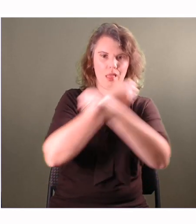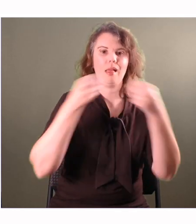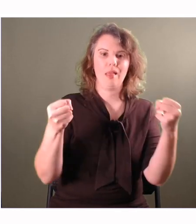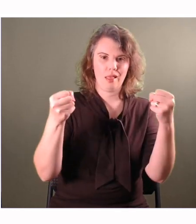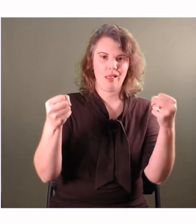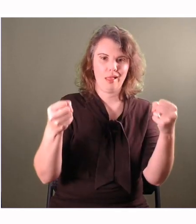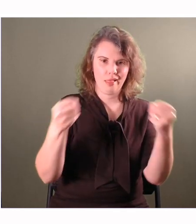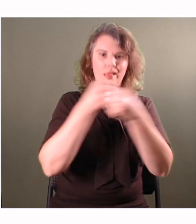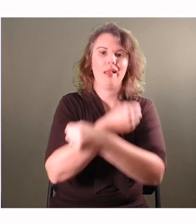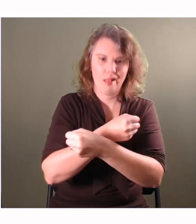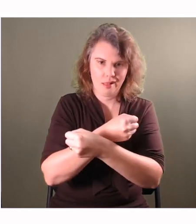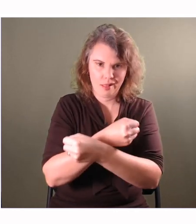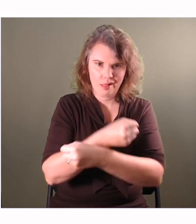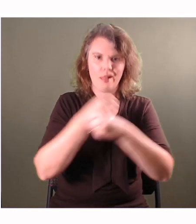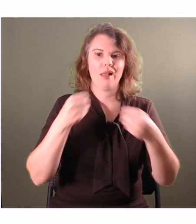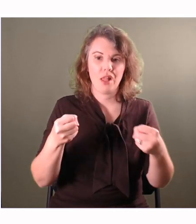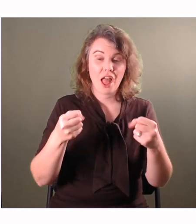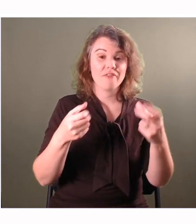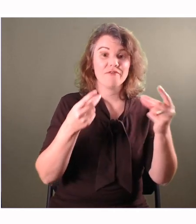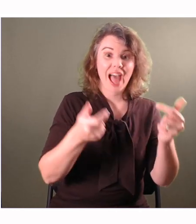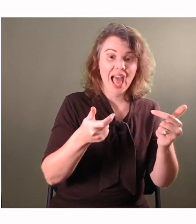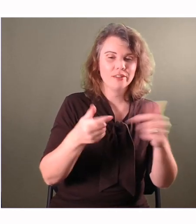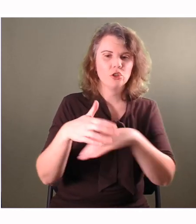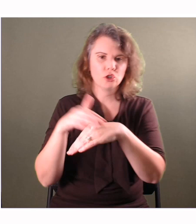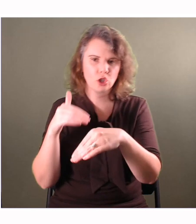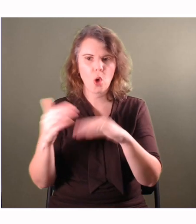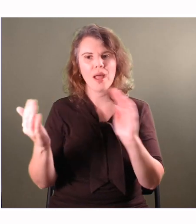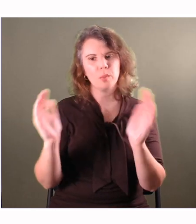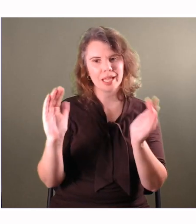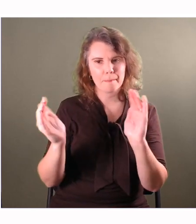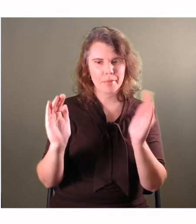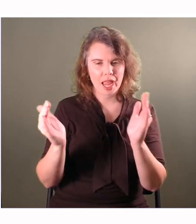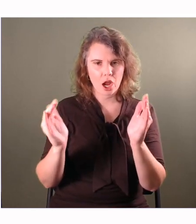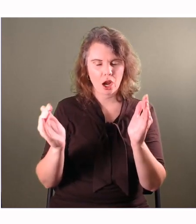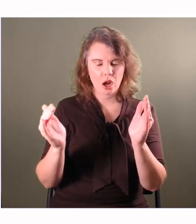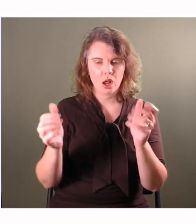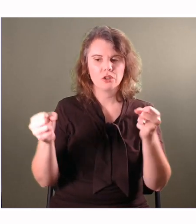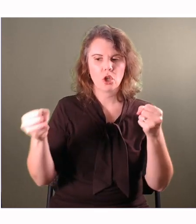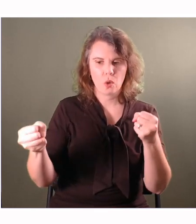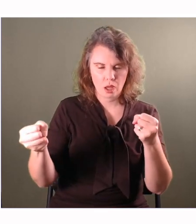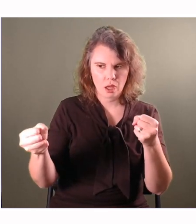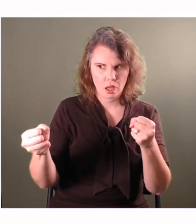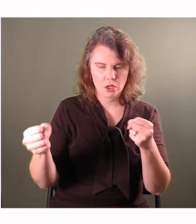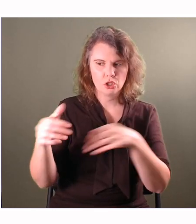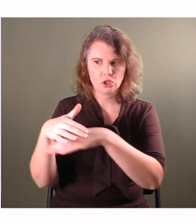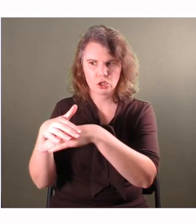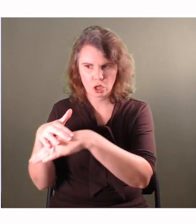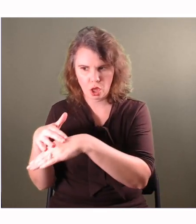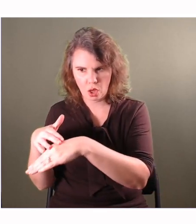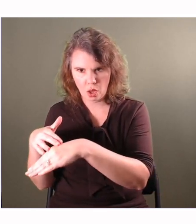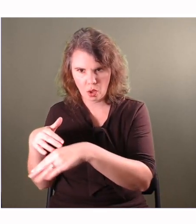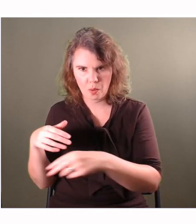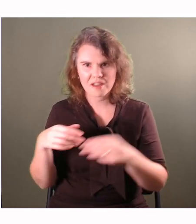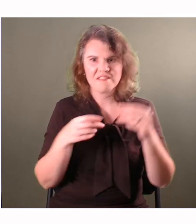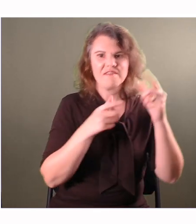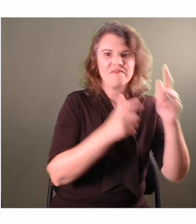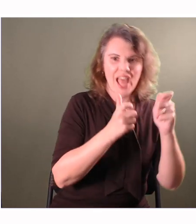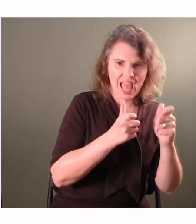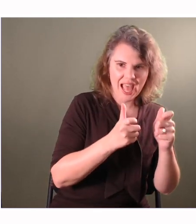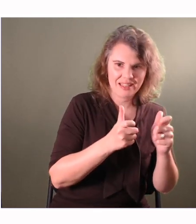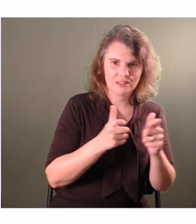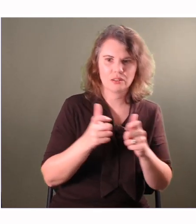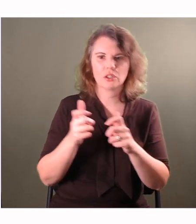trial, we go back to f is an onset at a fast rate. Fourth trial, f is a coda at a slow rate, and